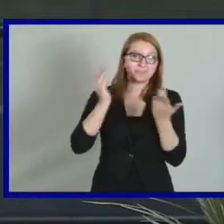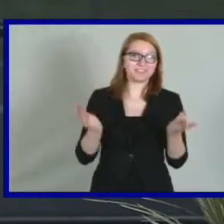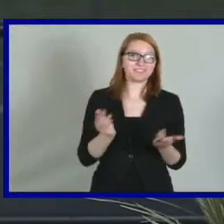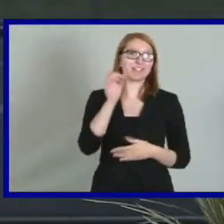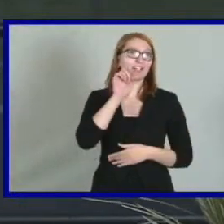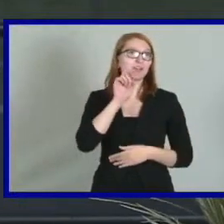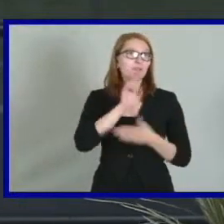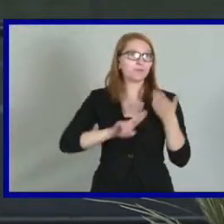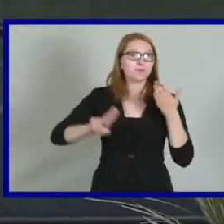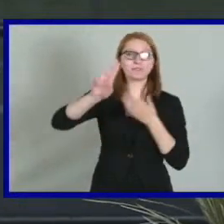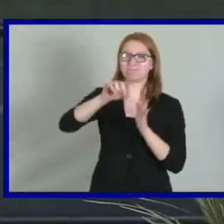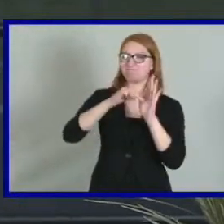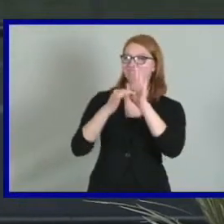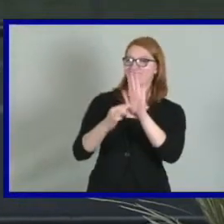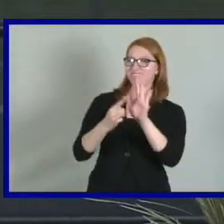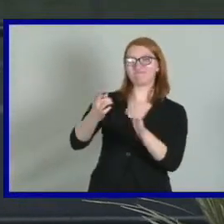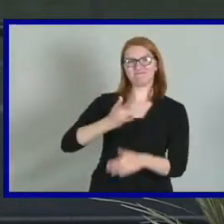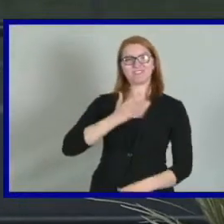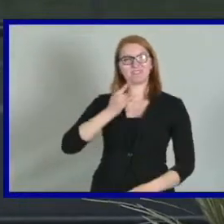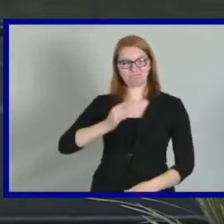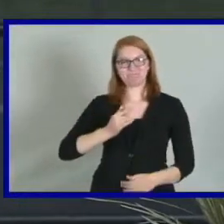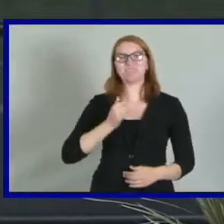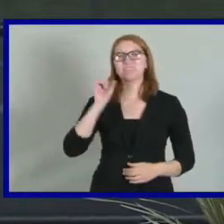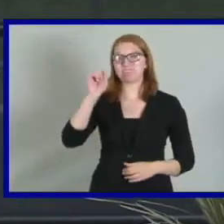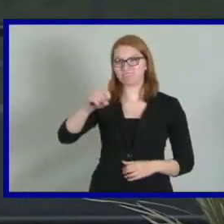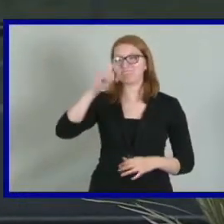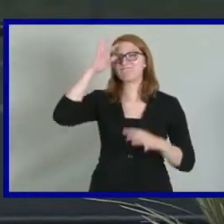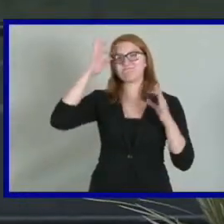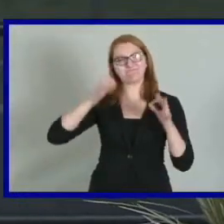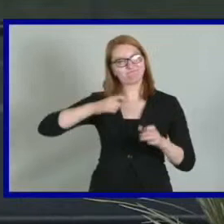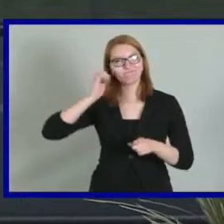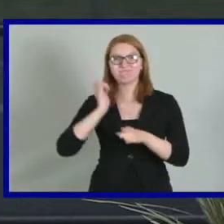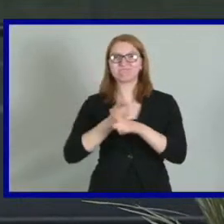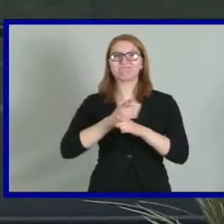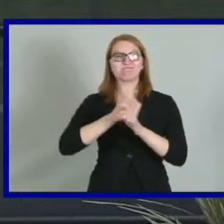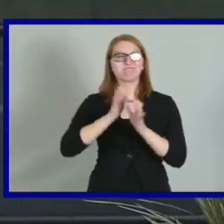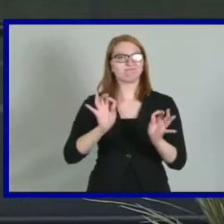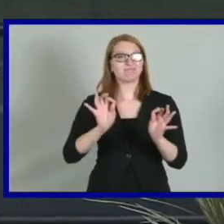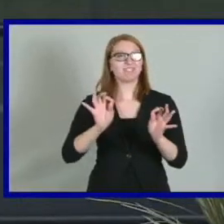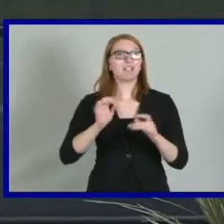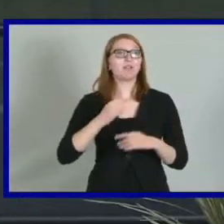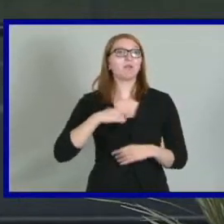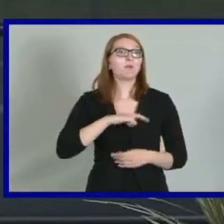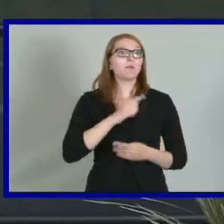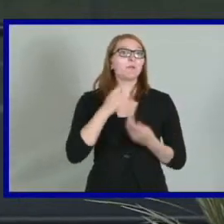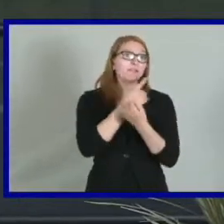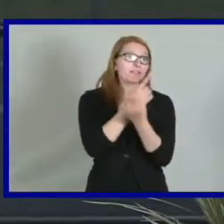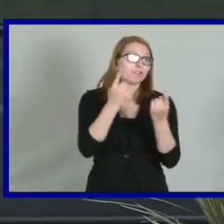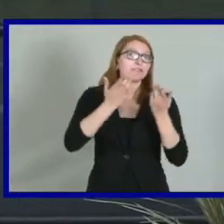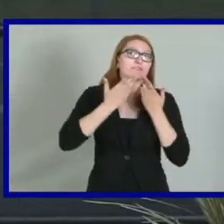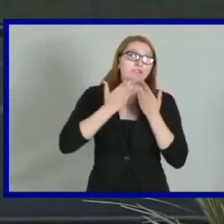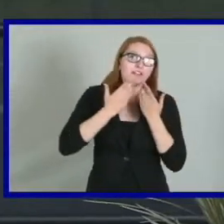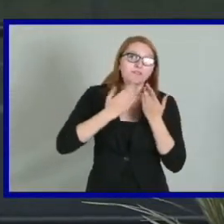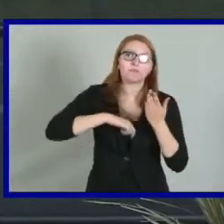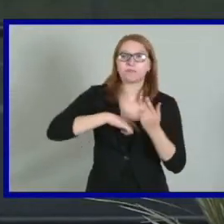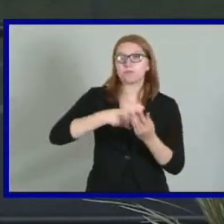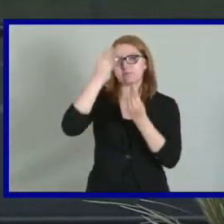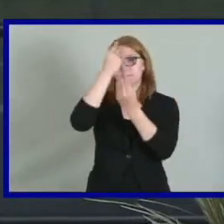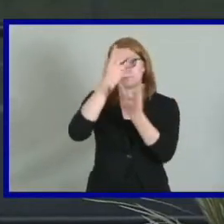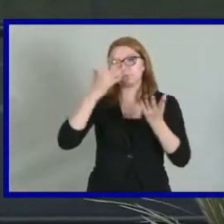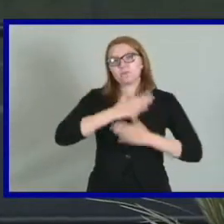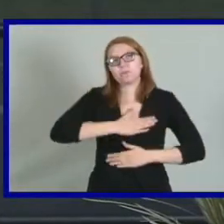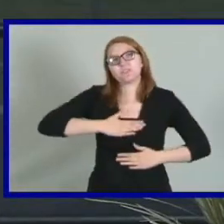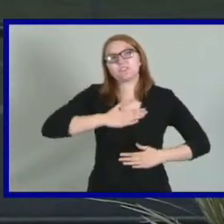have proven that you chose wisely. In addition to conveying our gratitude, we want you to know we appreciate and applaud